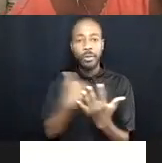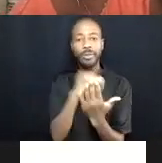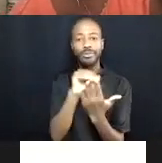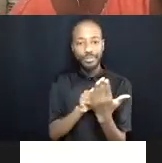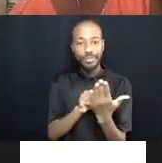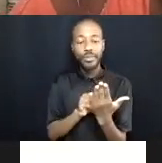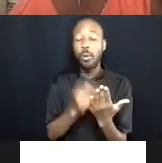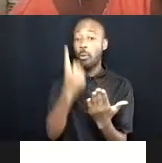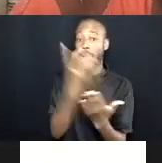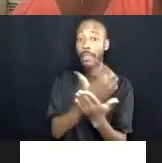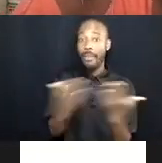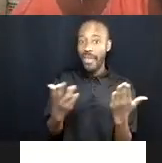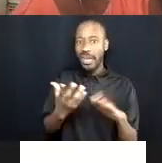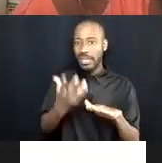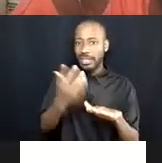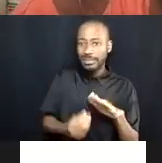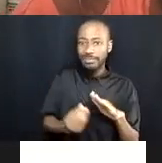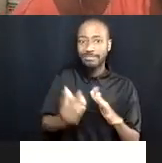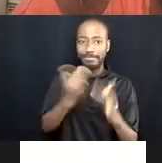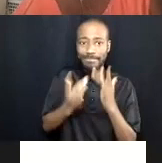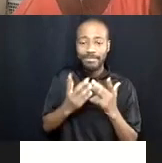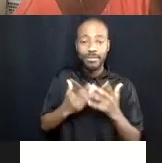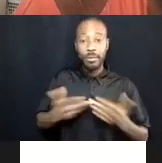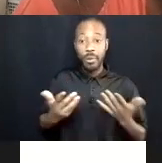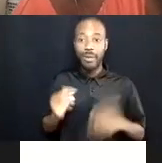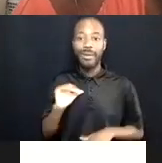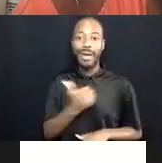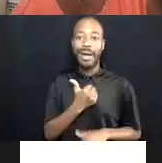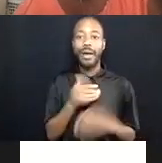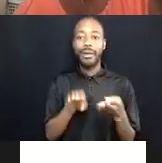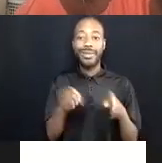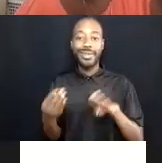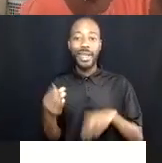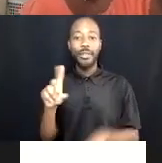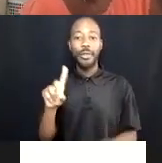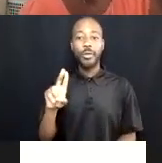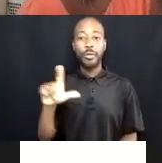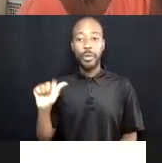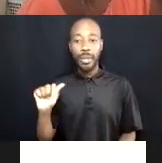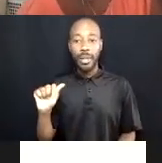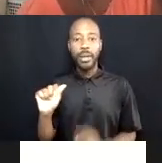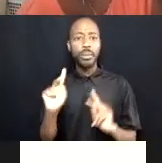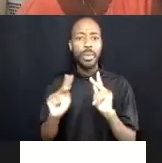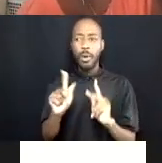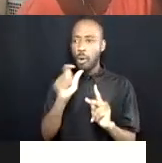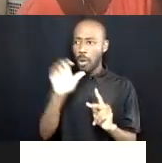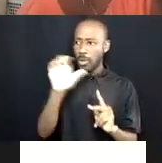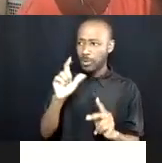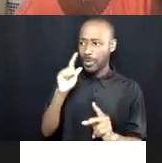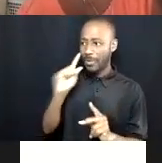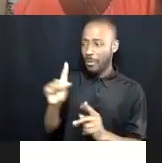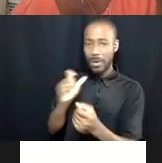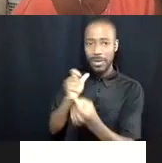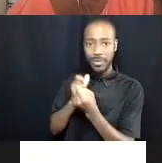in is our death doulas, or people who can support folks who are looking for that work.